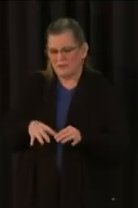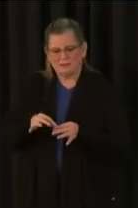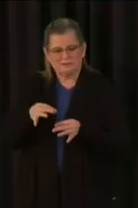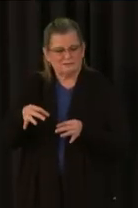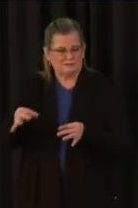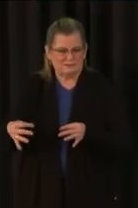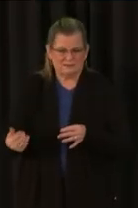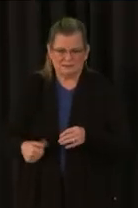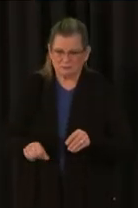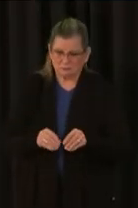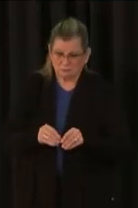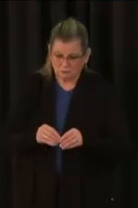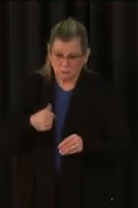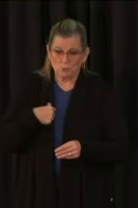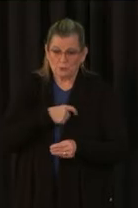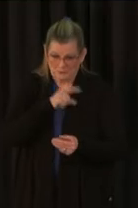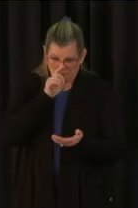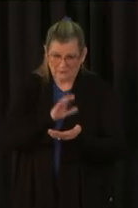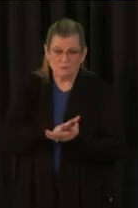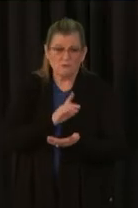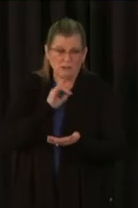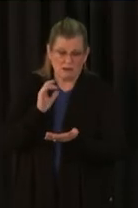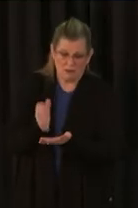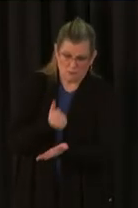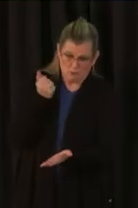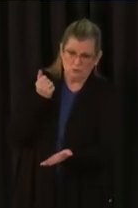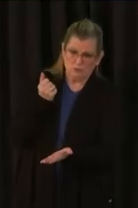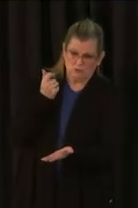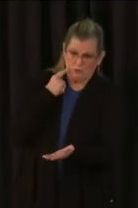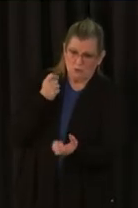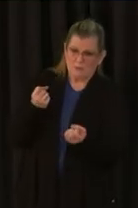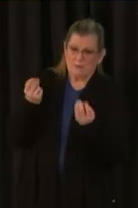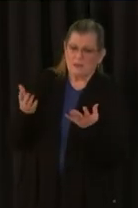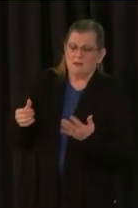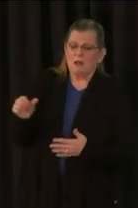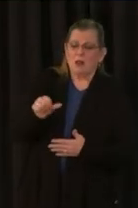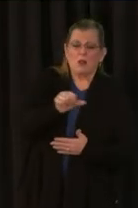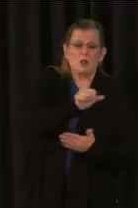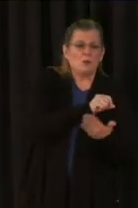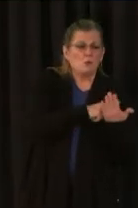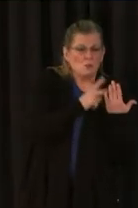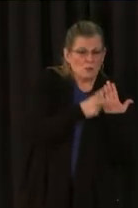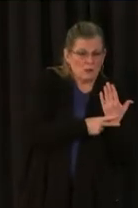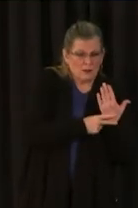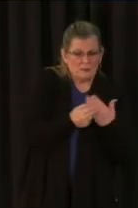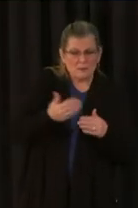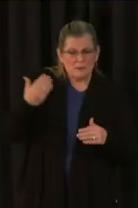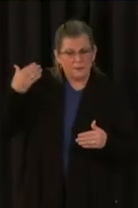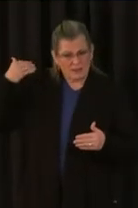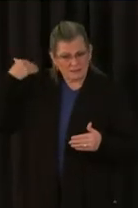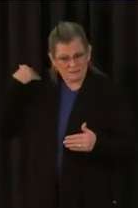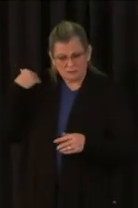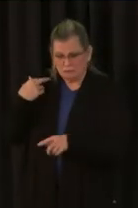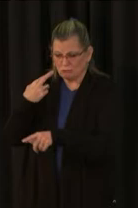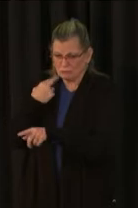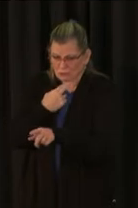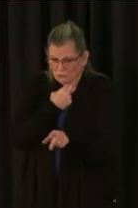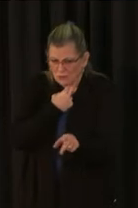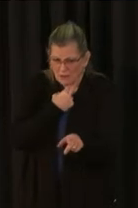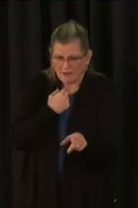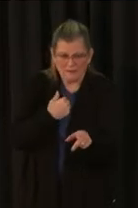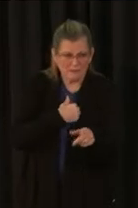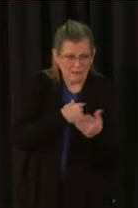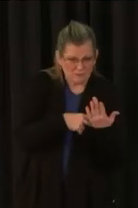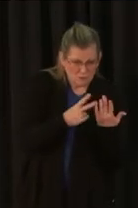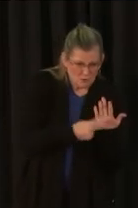do believe that there is an opportunity, just like the programs with the restaurant industry and other industries. I mean, there